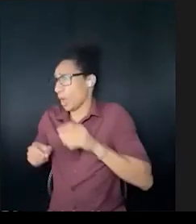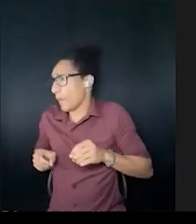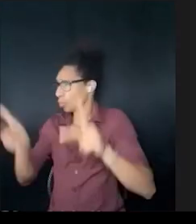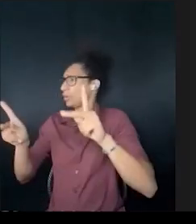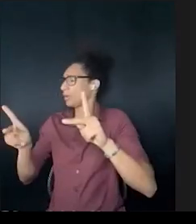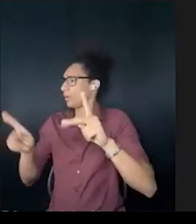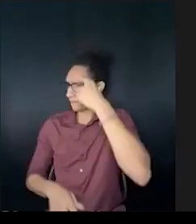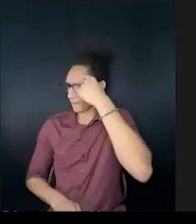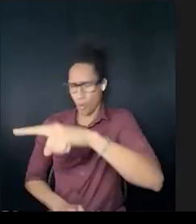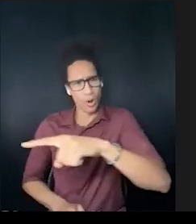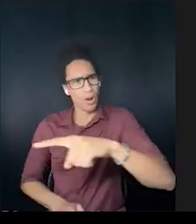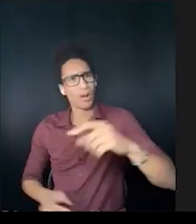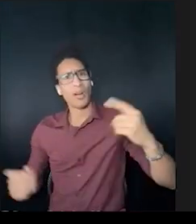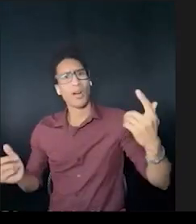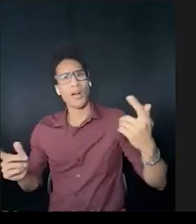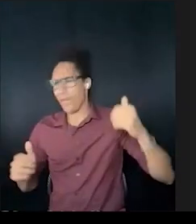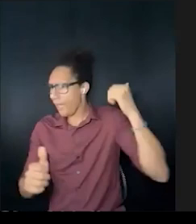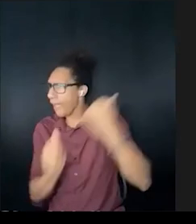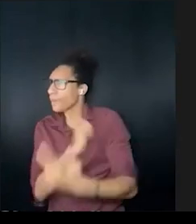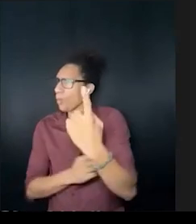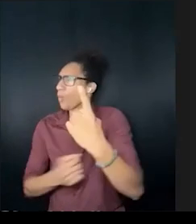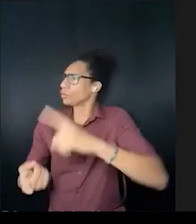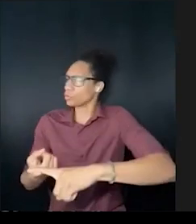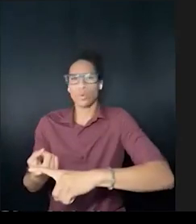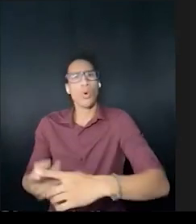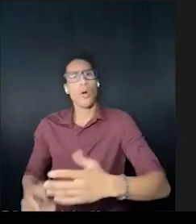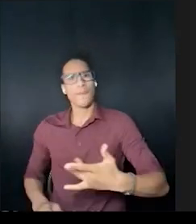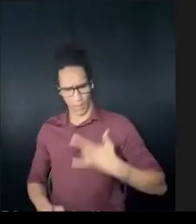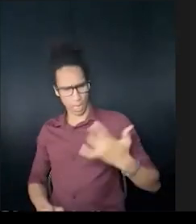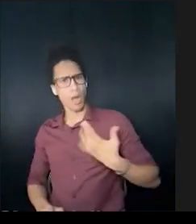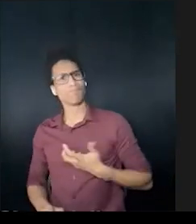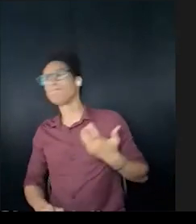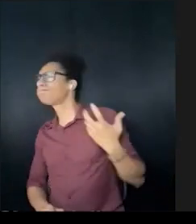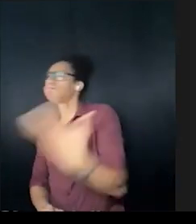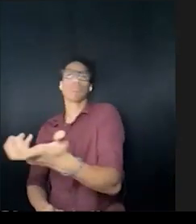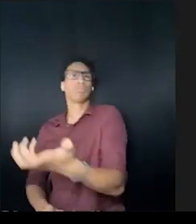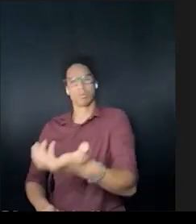everybody to say their piece, say how they feel, mm-hmm. you know?